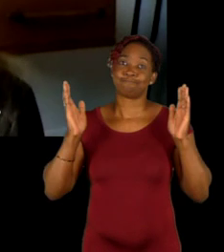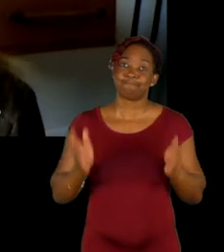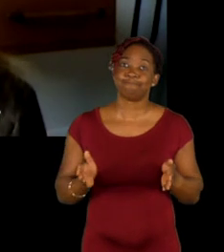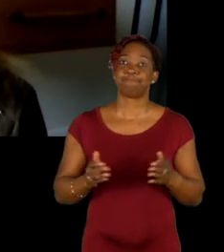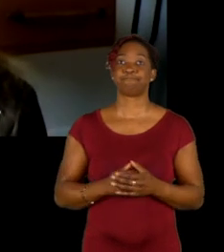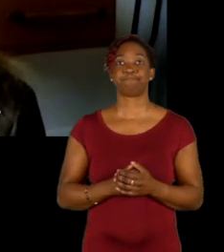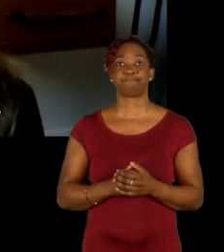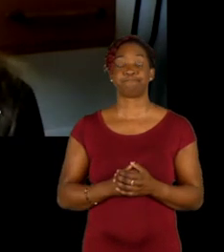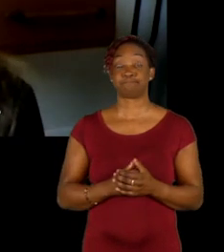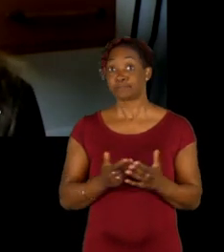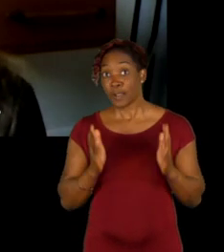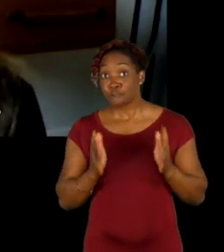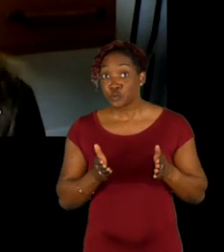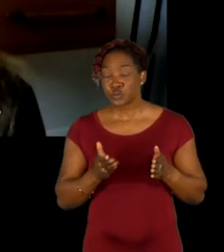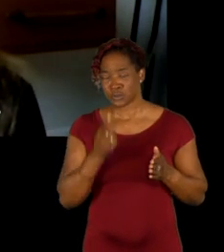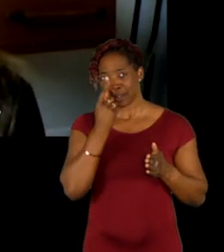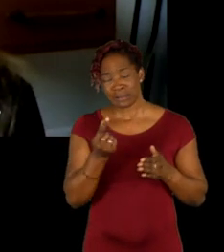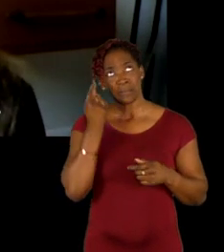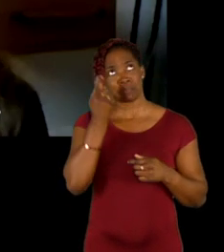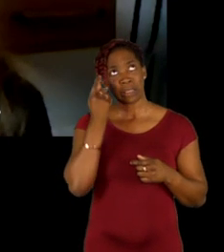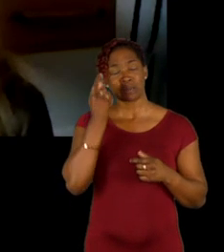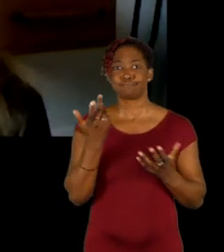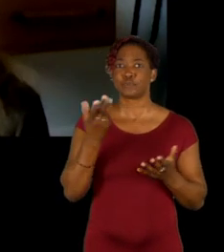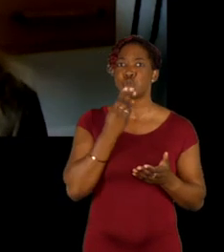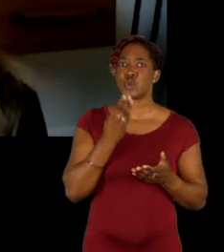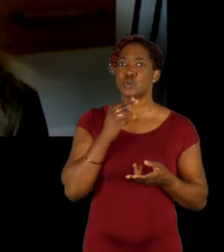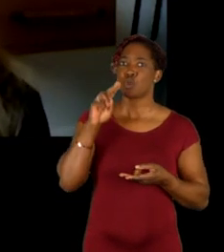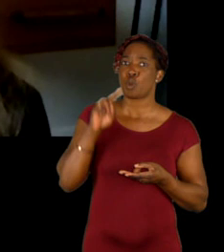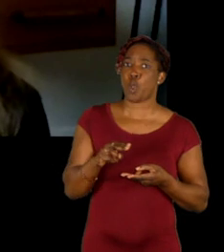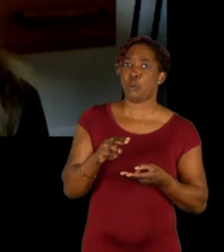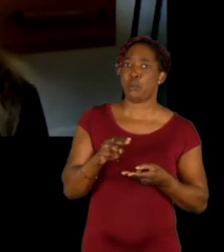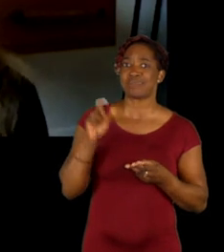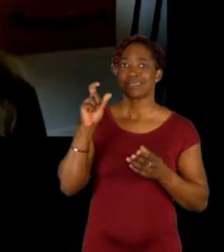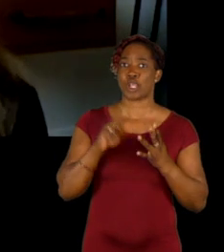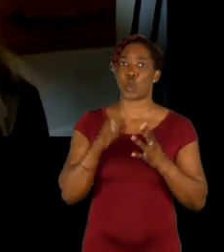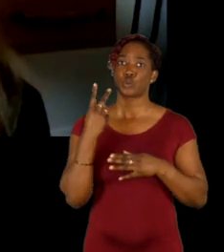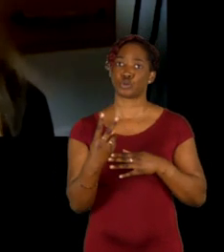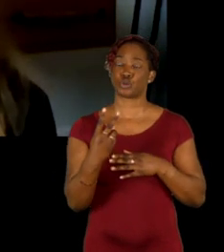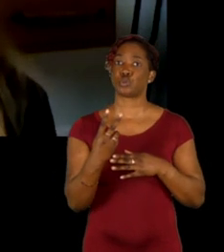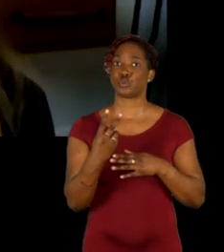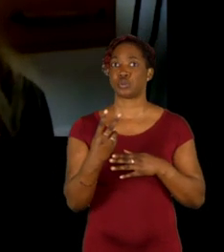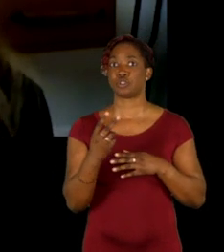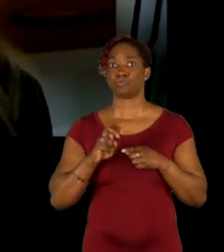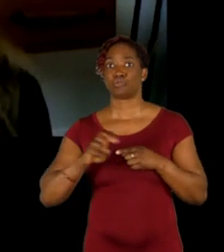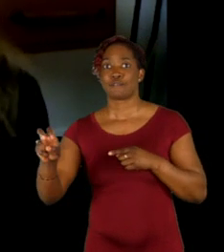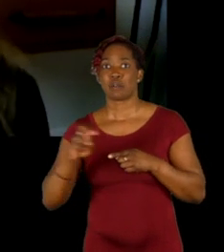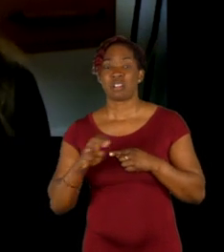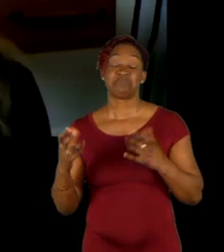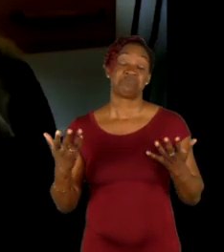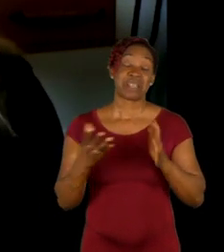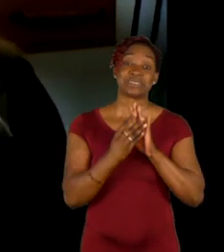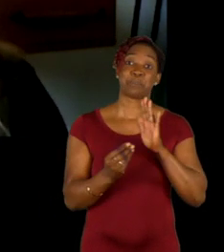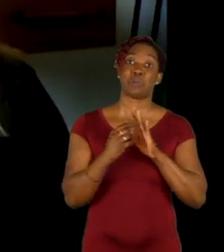So where we have to travel, we can think hopefully of using lower carbon forms of travel, like electric taxis, for